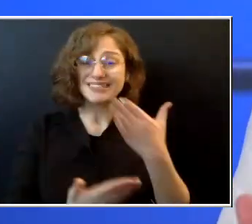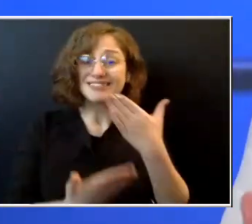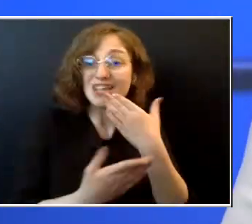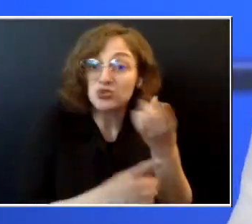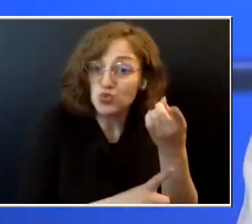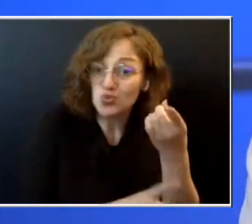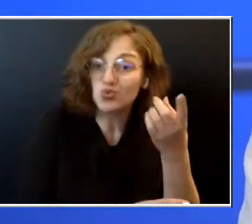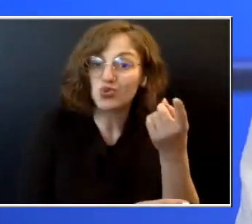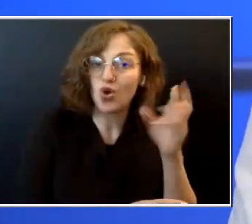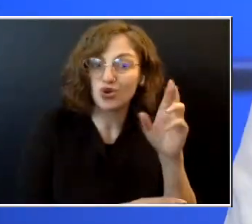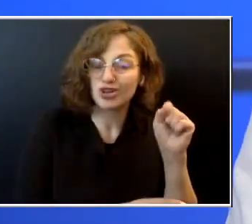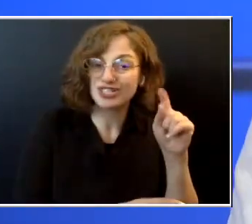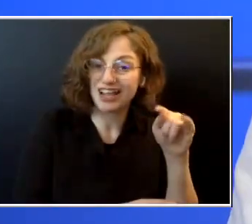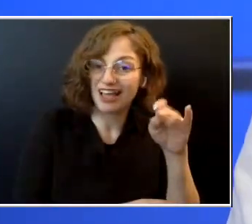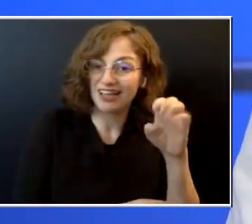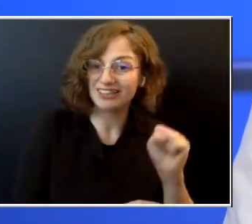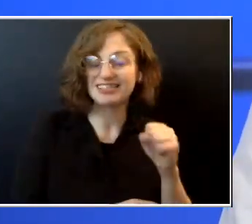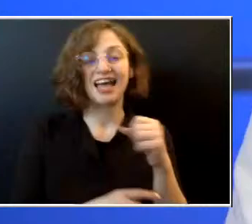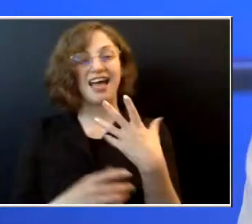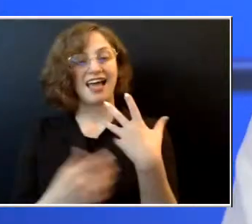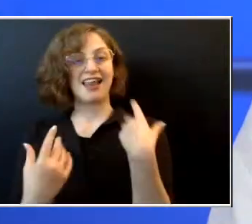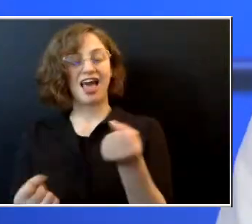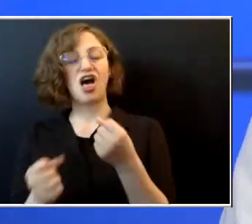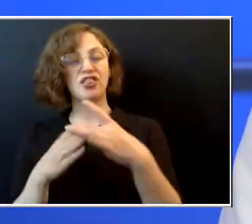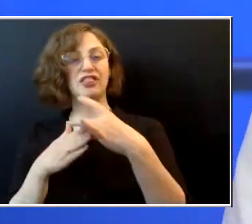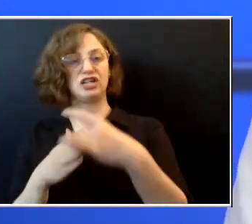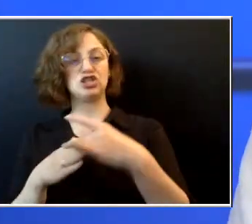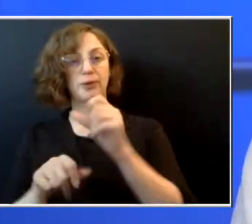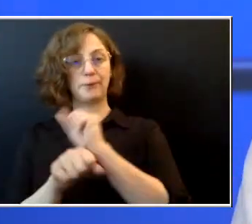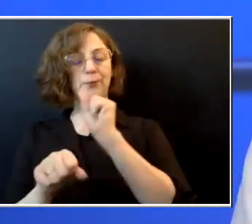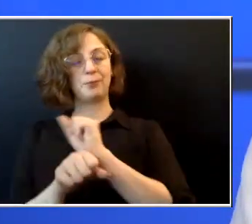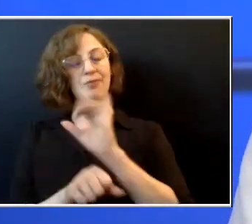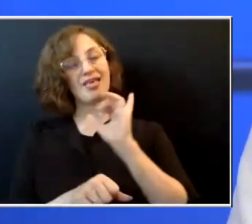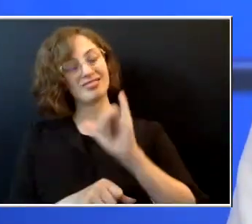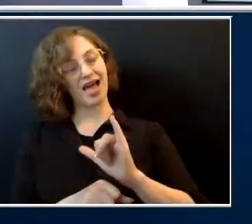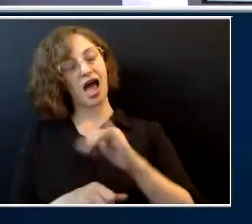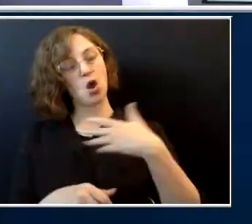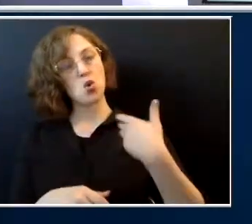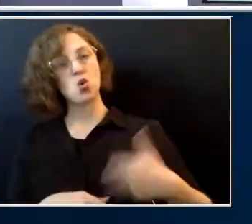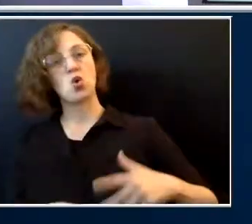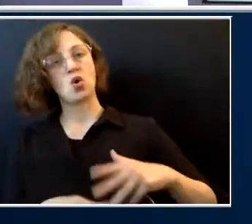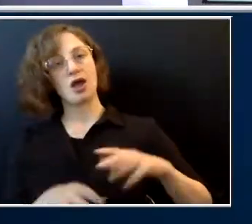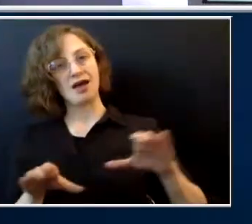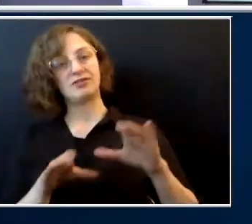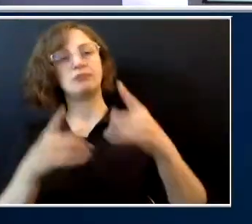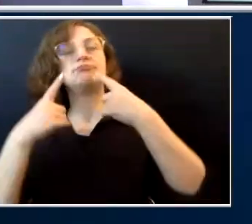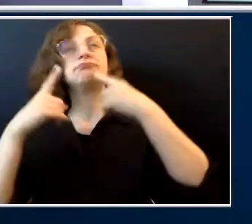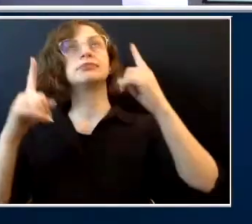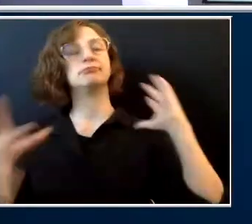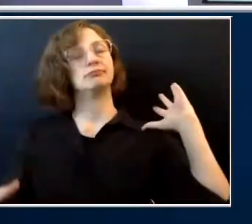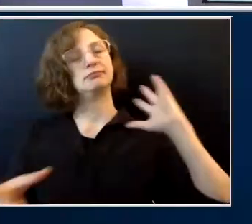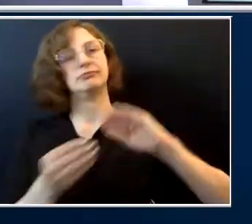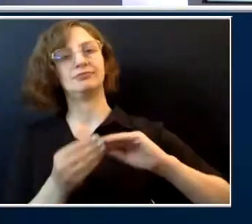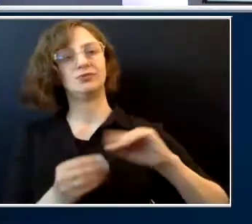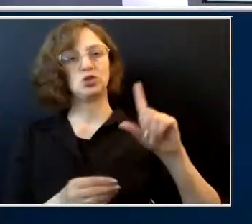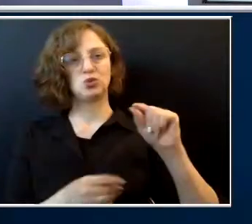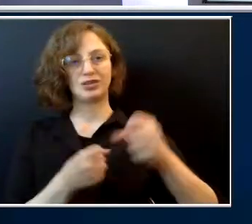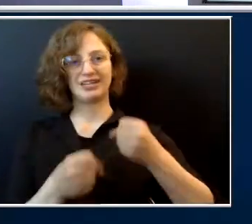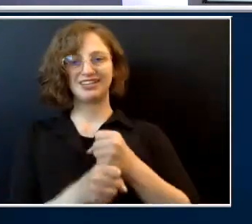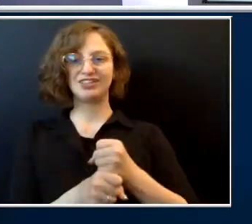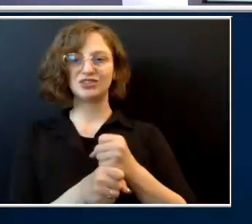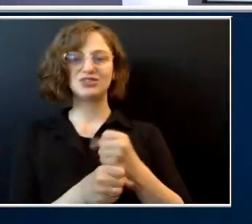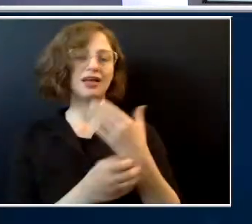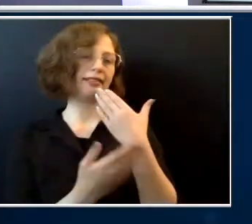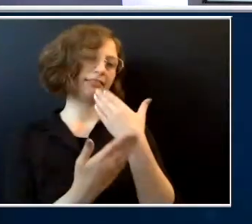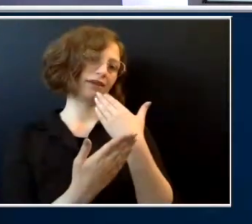leadership, really are the culmination of that culture over 20 years that's going to move us forward. Thank you for that. And I like to say, clinical trials